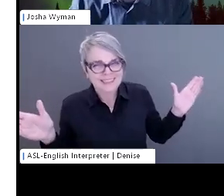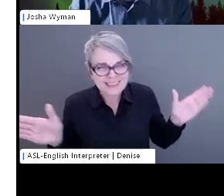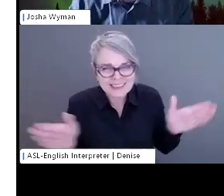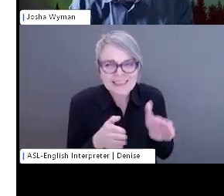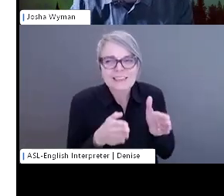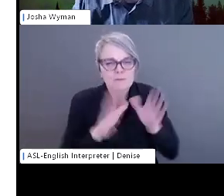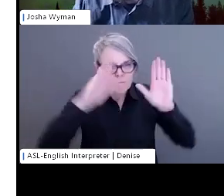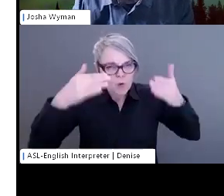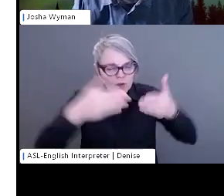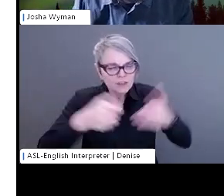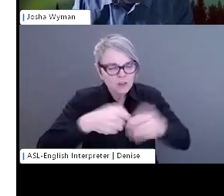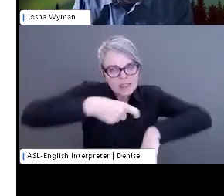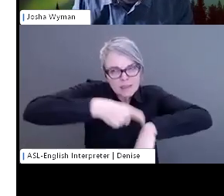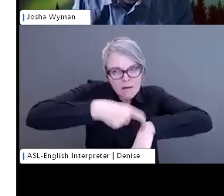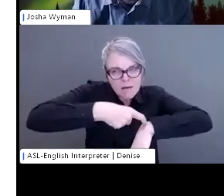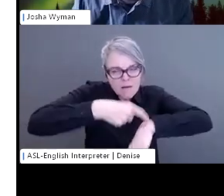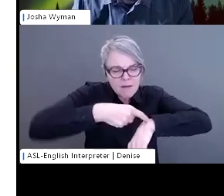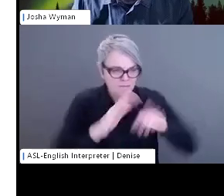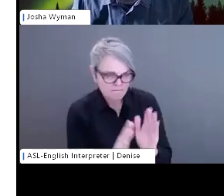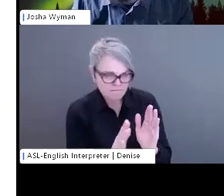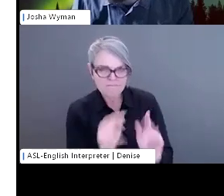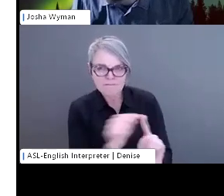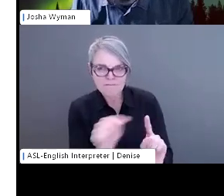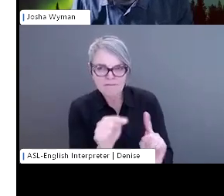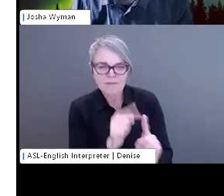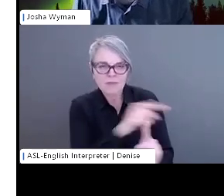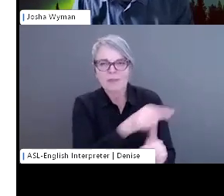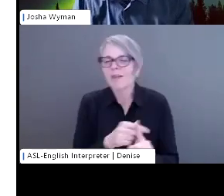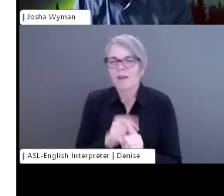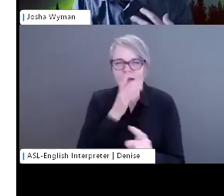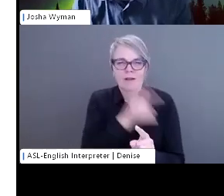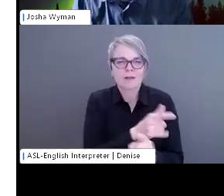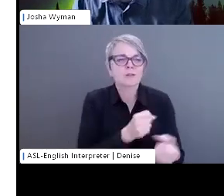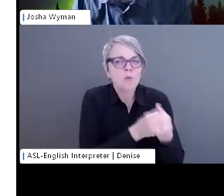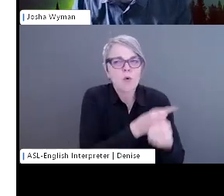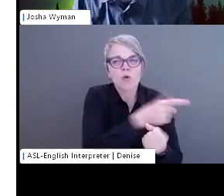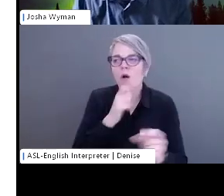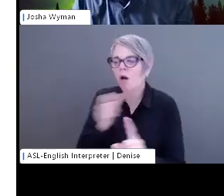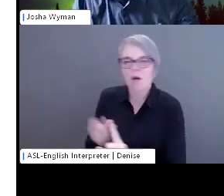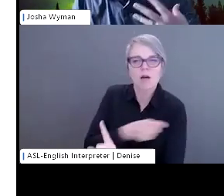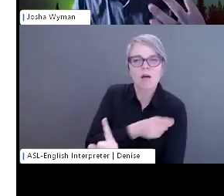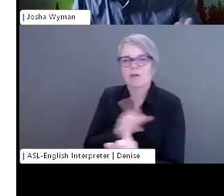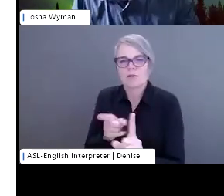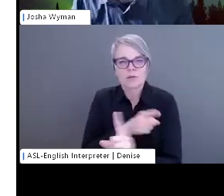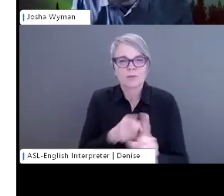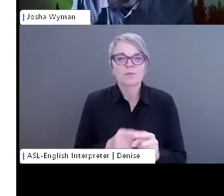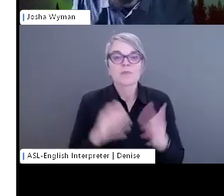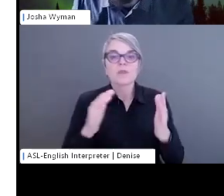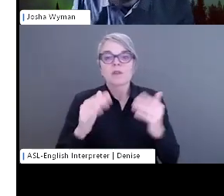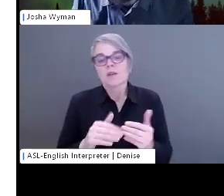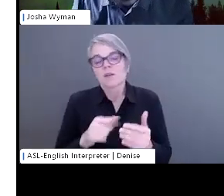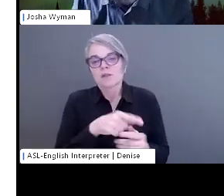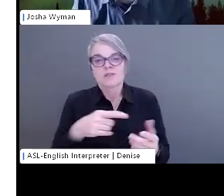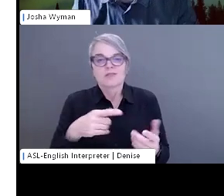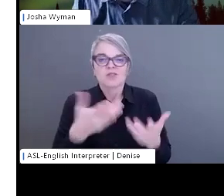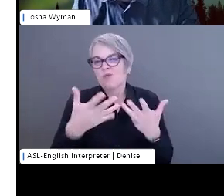timeline can really help to keep them on track. And avoid overly cognitively taxing questions. For police officers